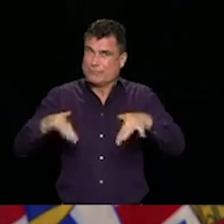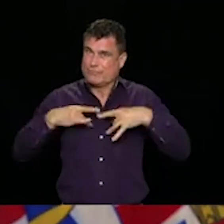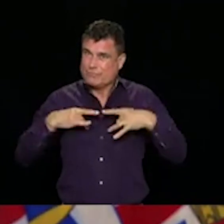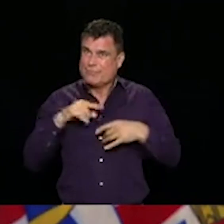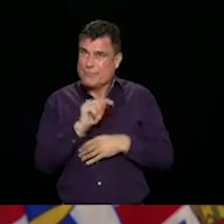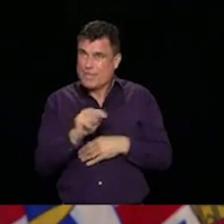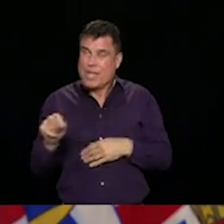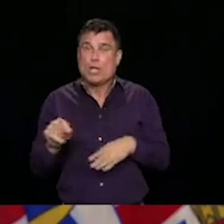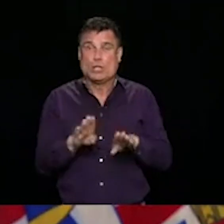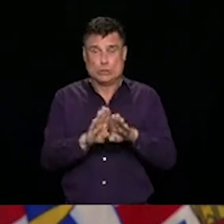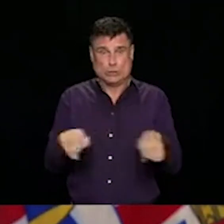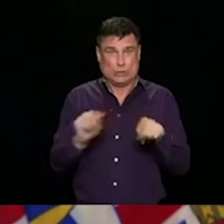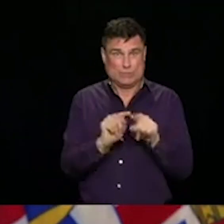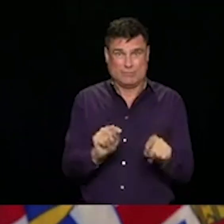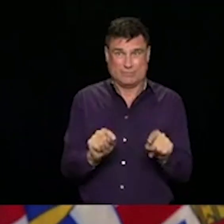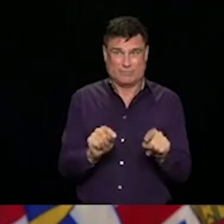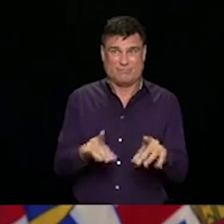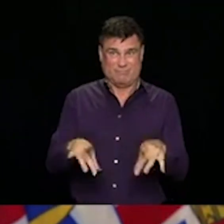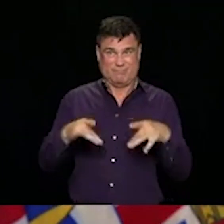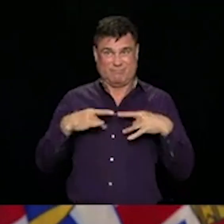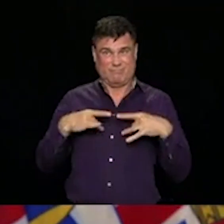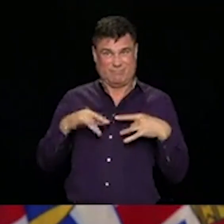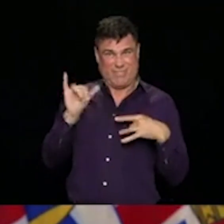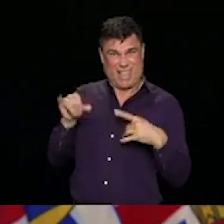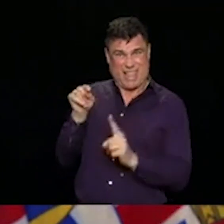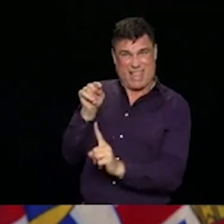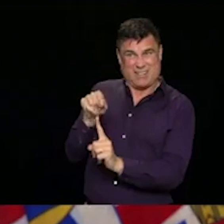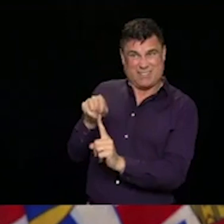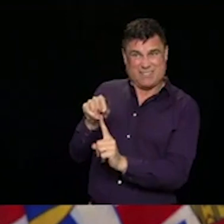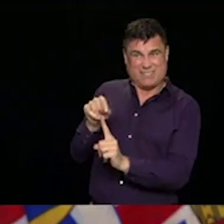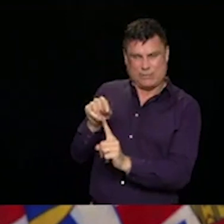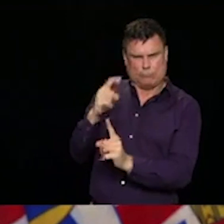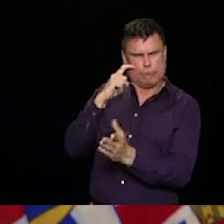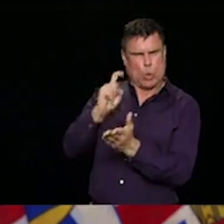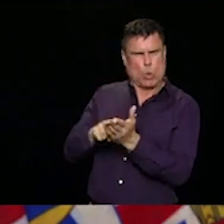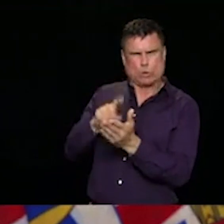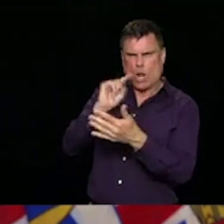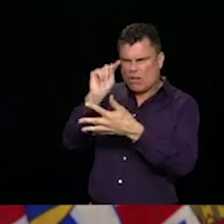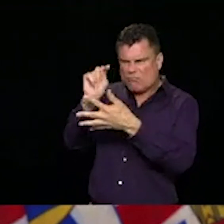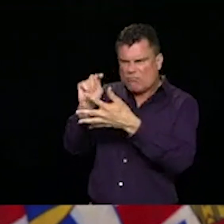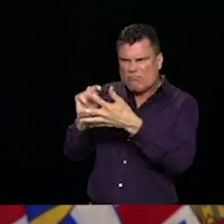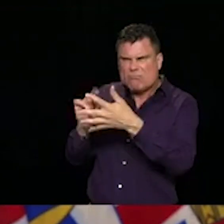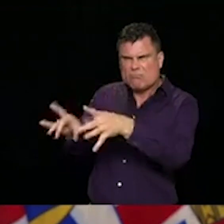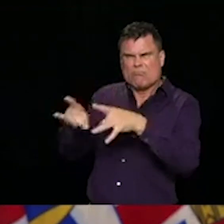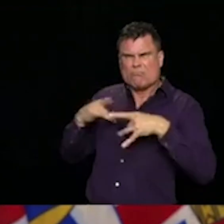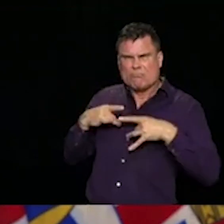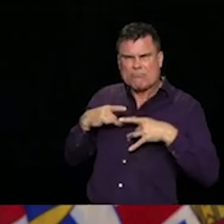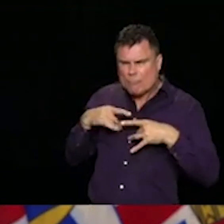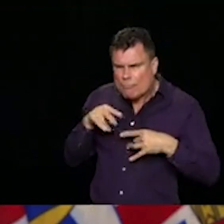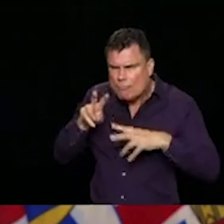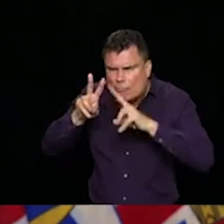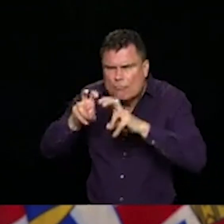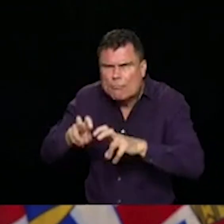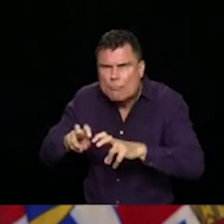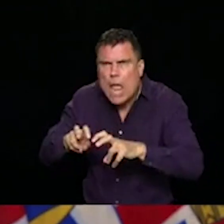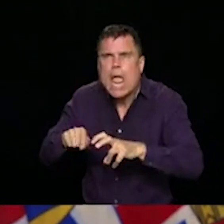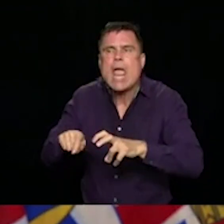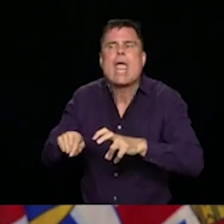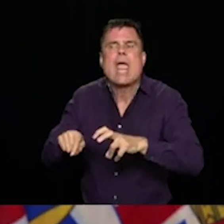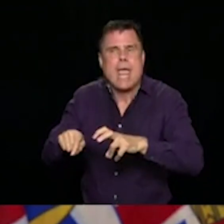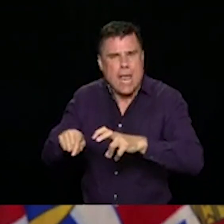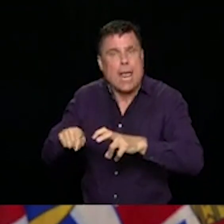with COVID-19. We never knew exactly what the cause was of Kawasaki syndrome, but it has